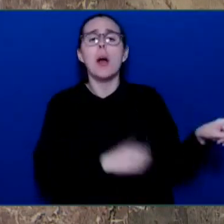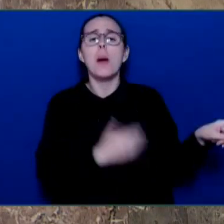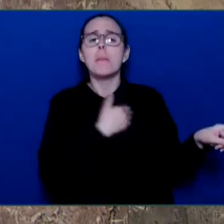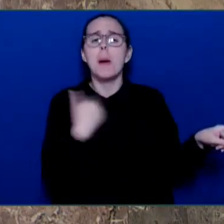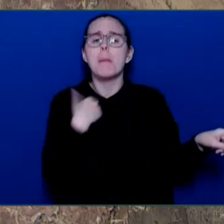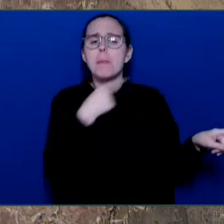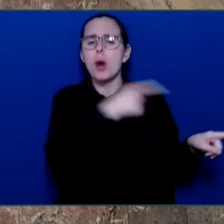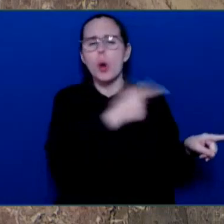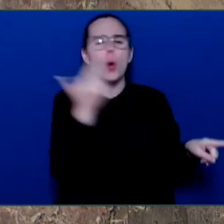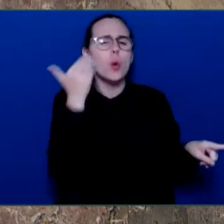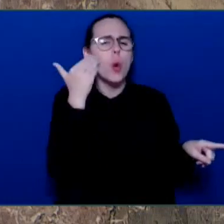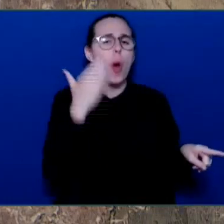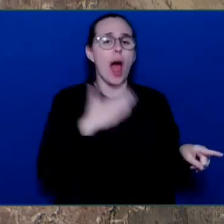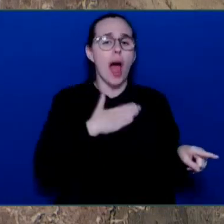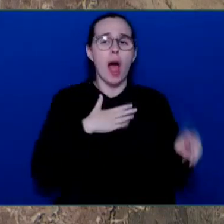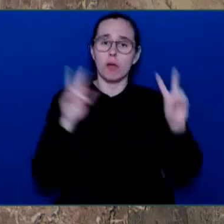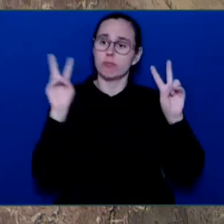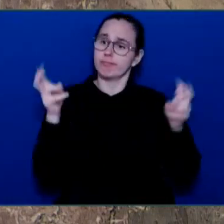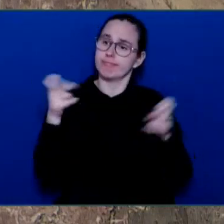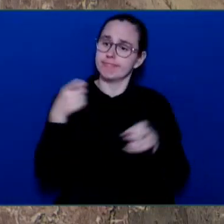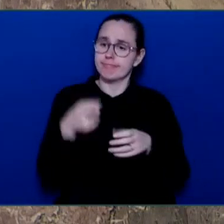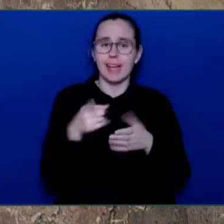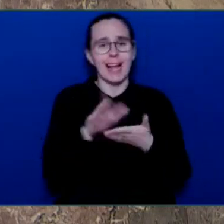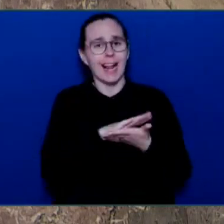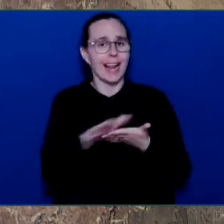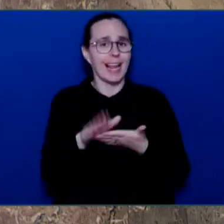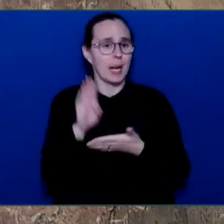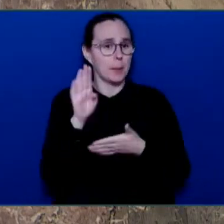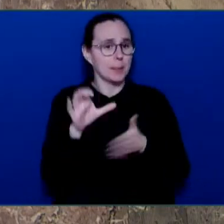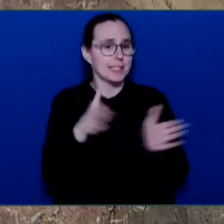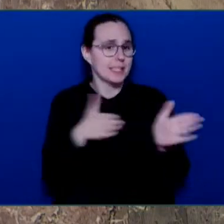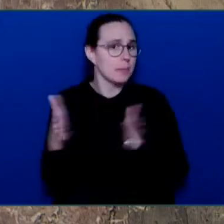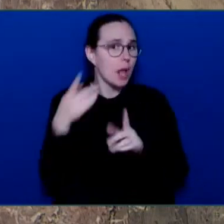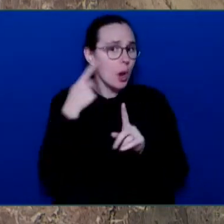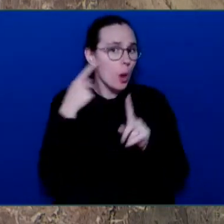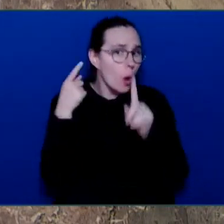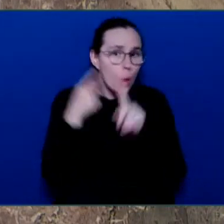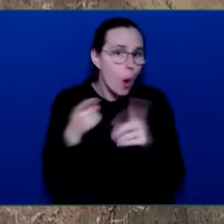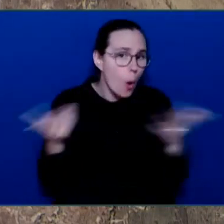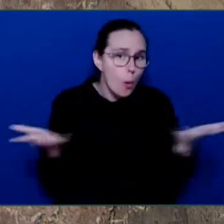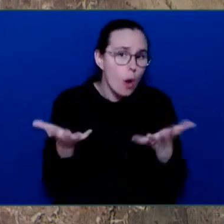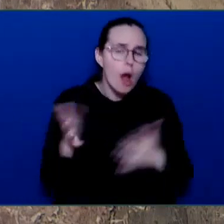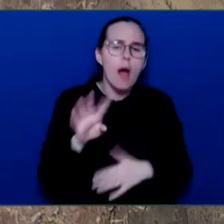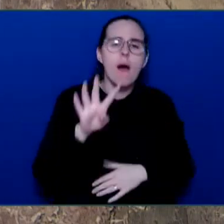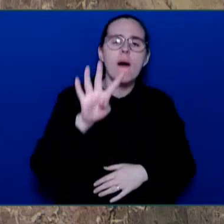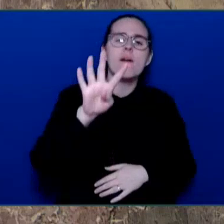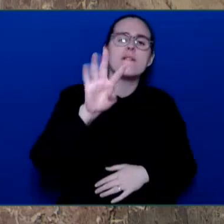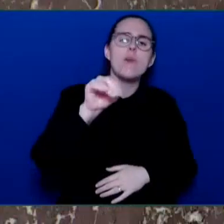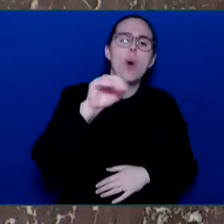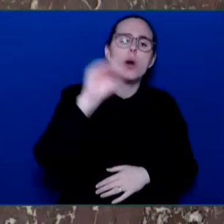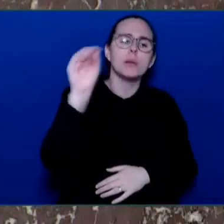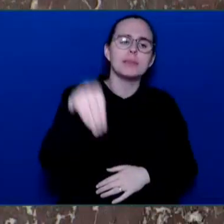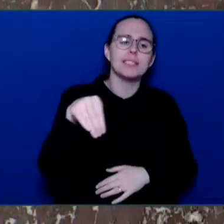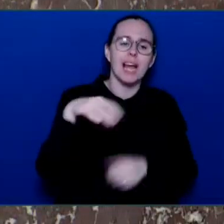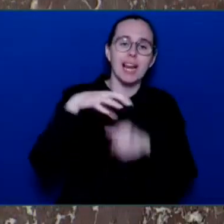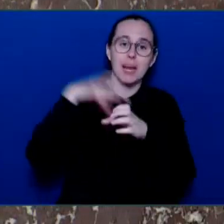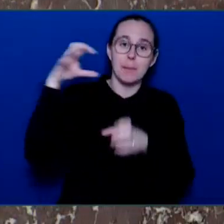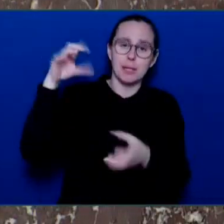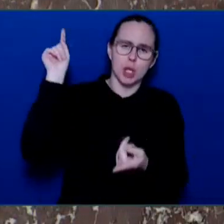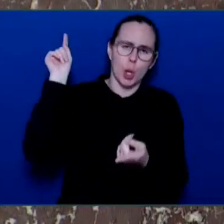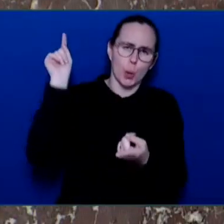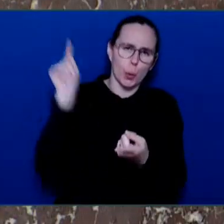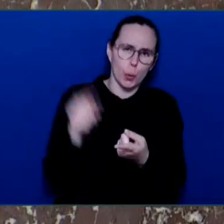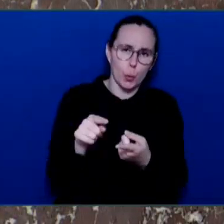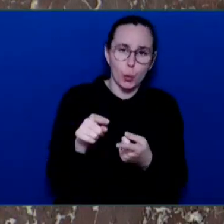in emissions from the 2007 baseline by 2030. We're working hard to meet that. That includes